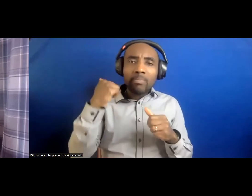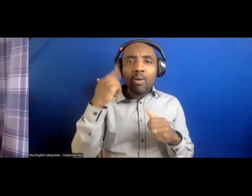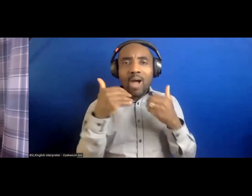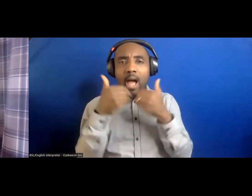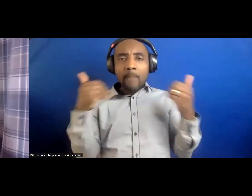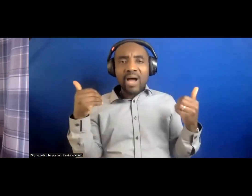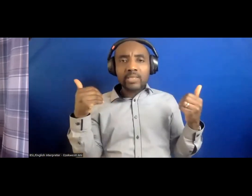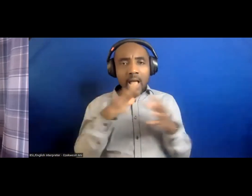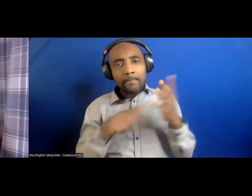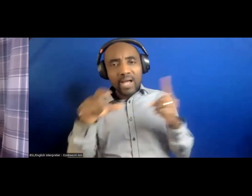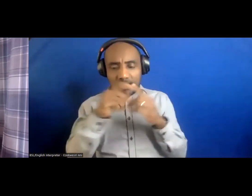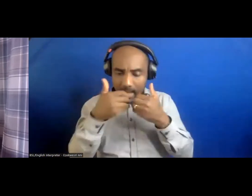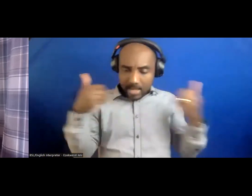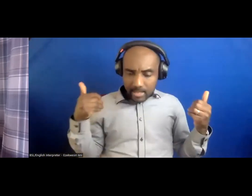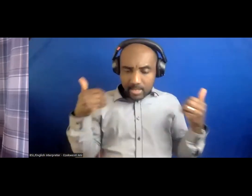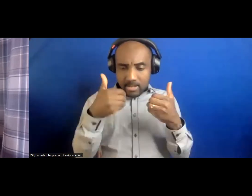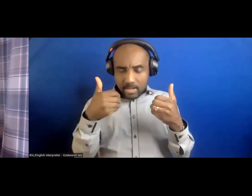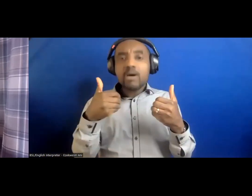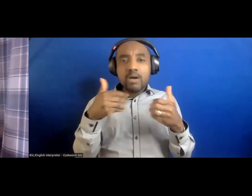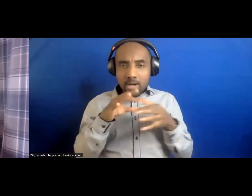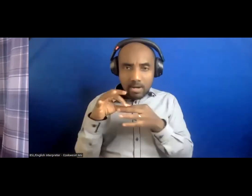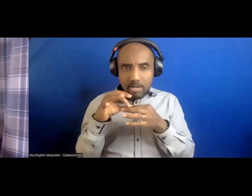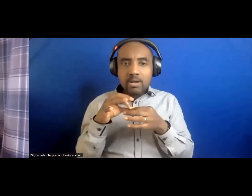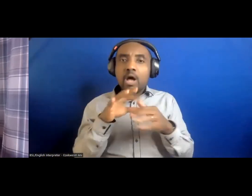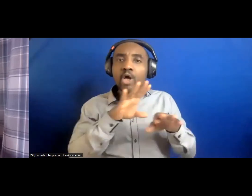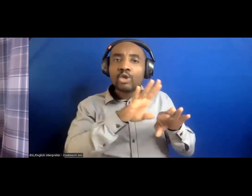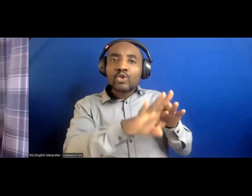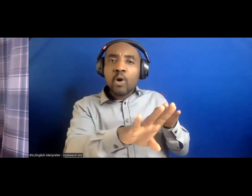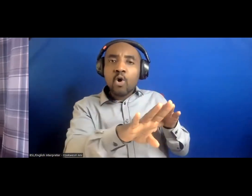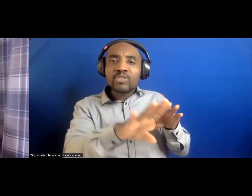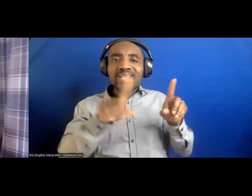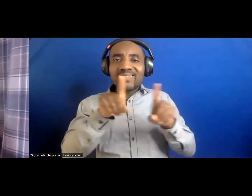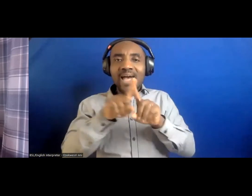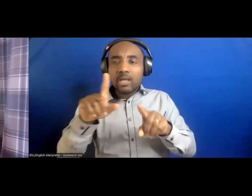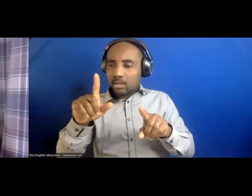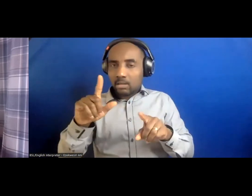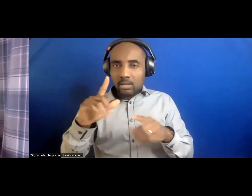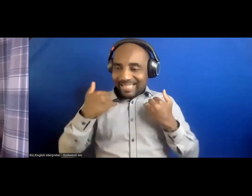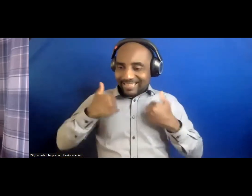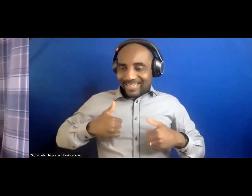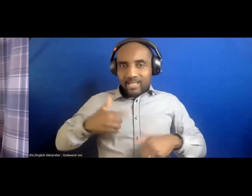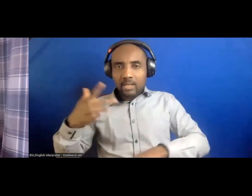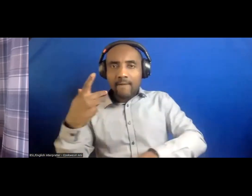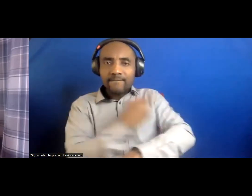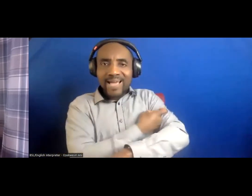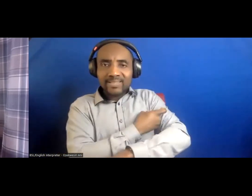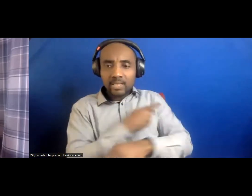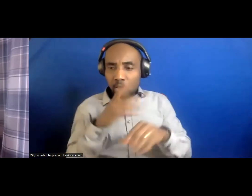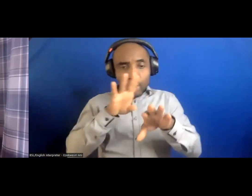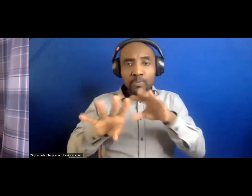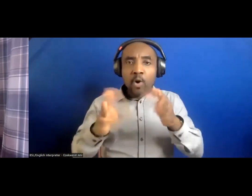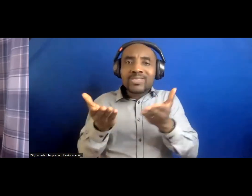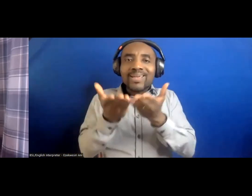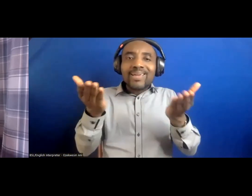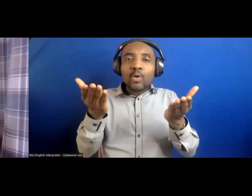stated that sport and the arts must be the vaccine and antidote. I was fortunate to contribute to the vision for sport, and I brought back